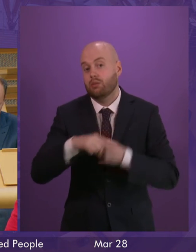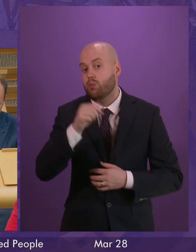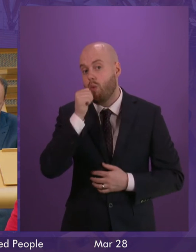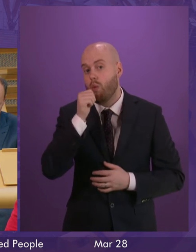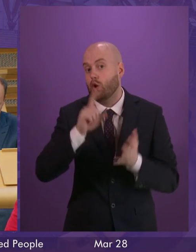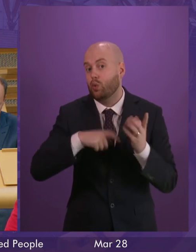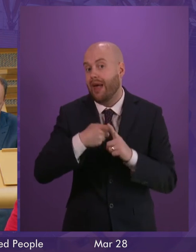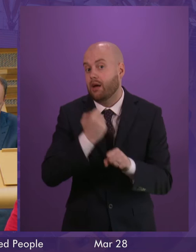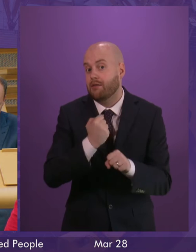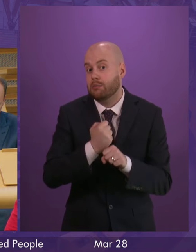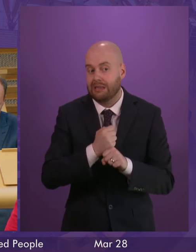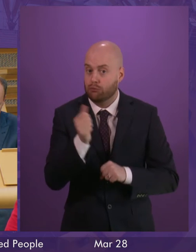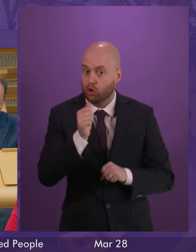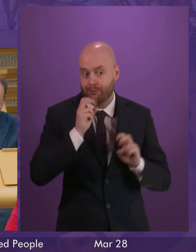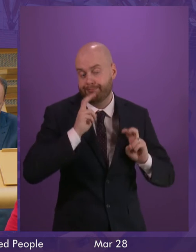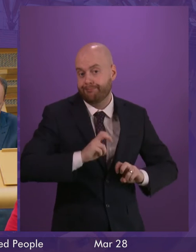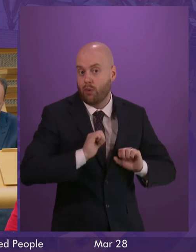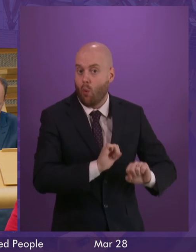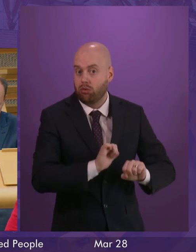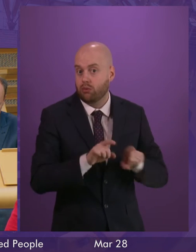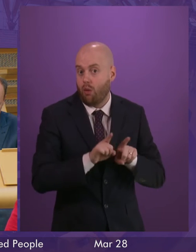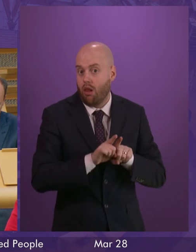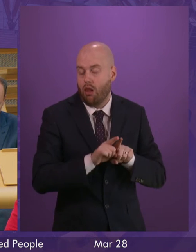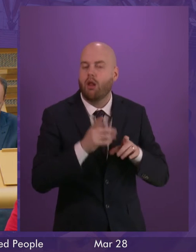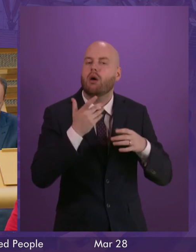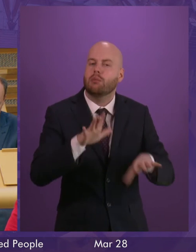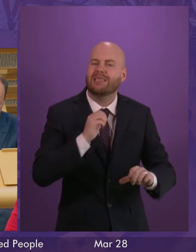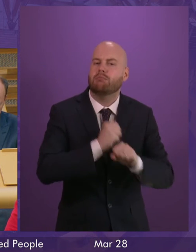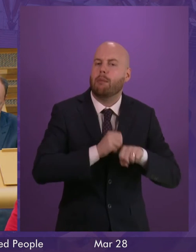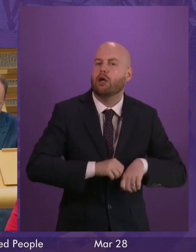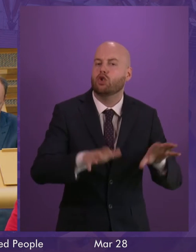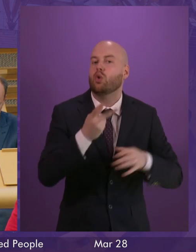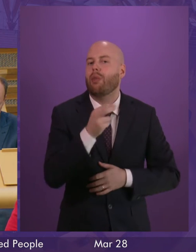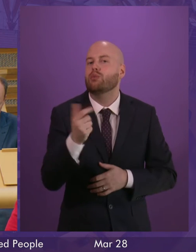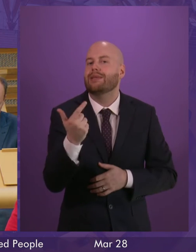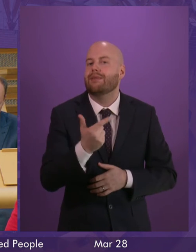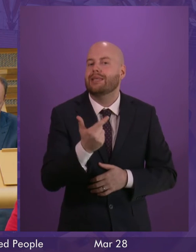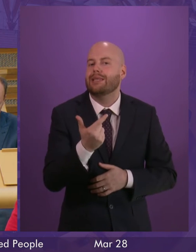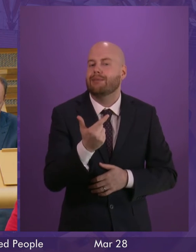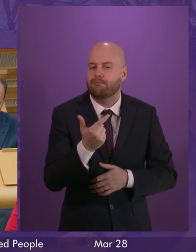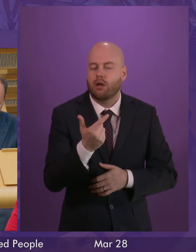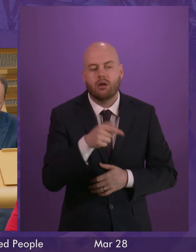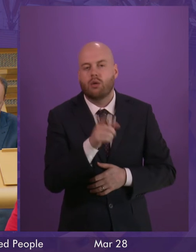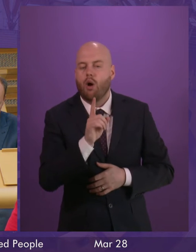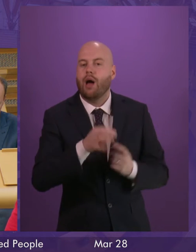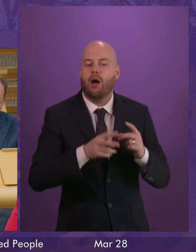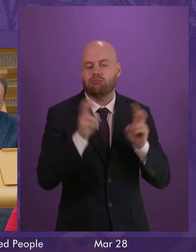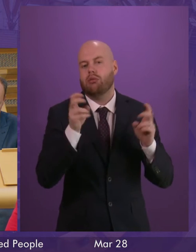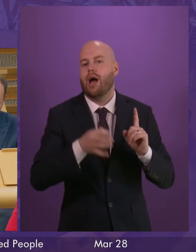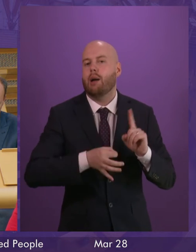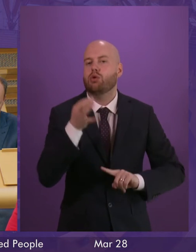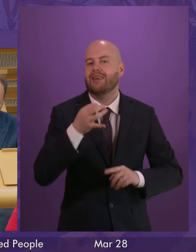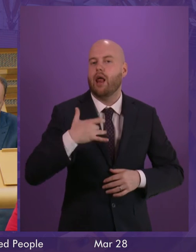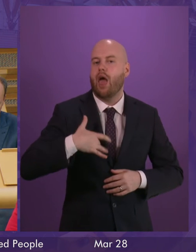this area and published Improving Lives in 2017. I do hope, generally hope, that ministers in the Scottish